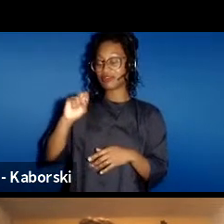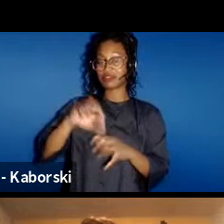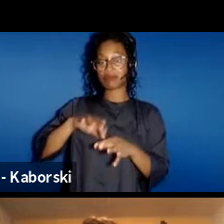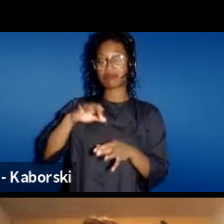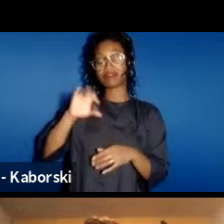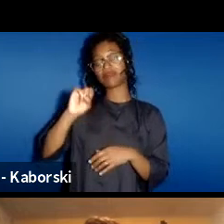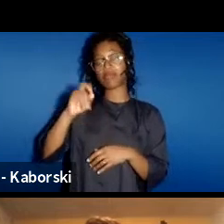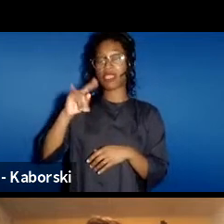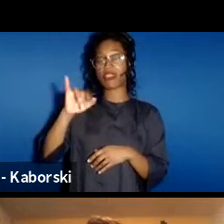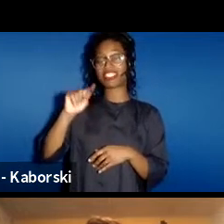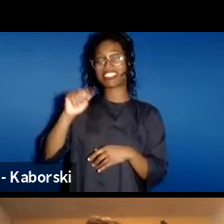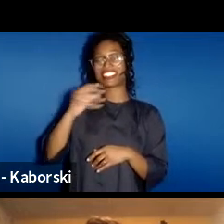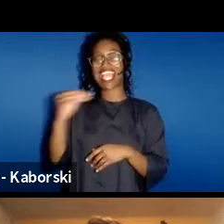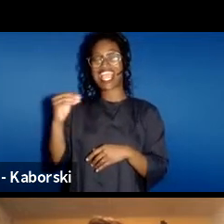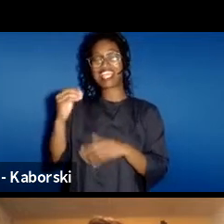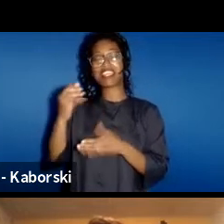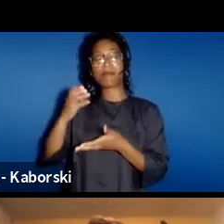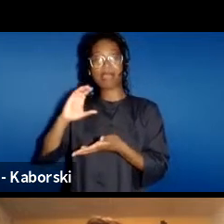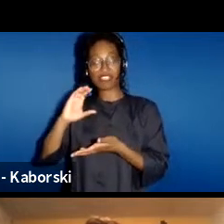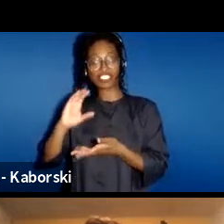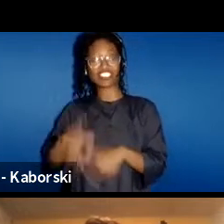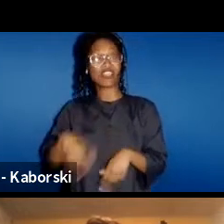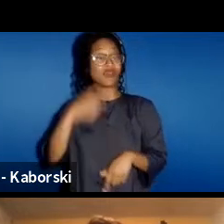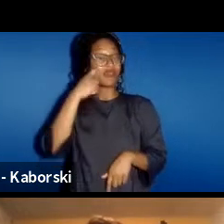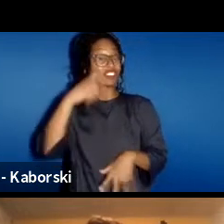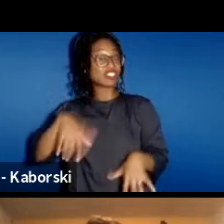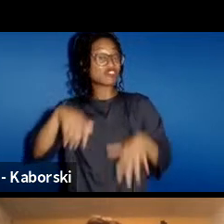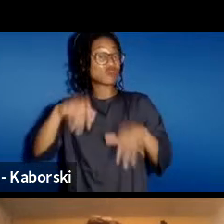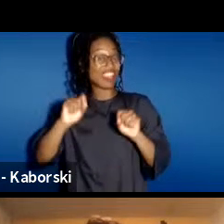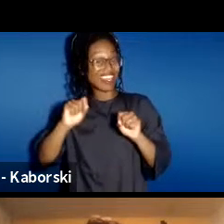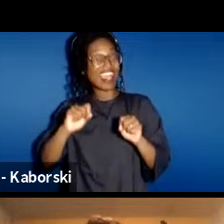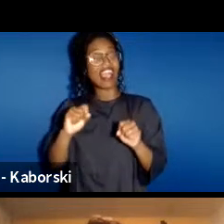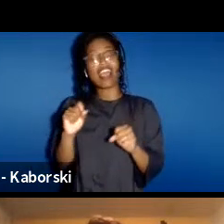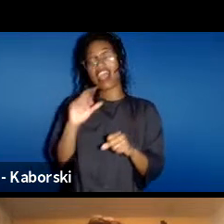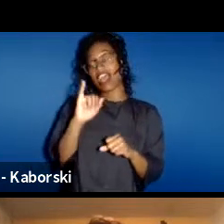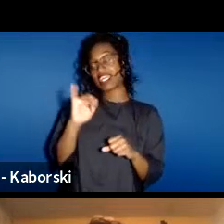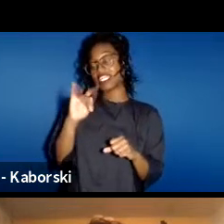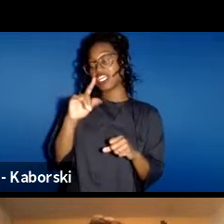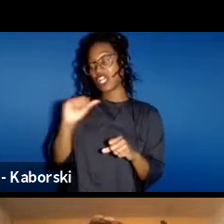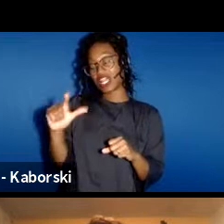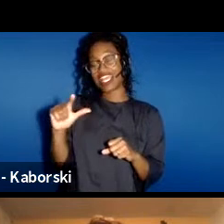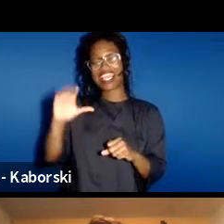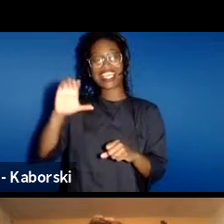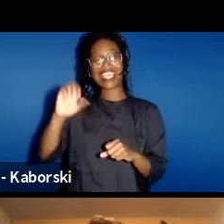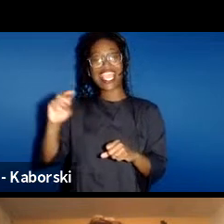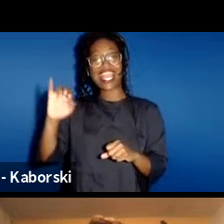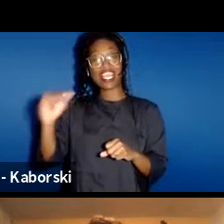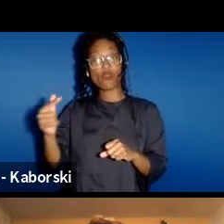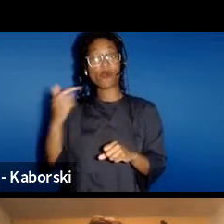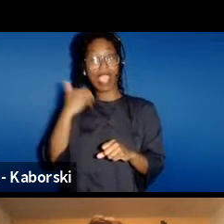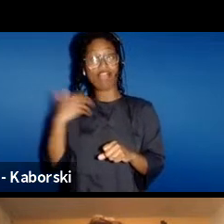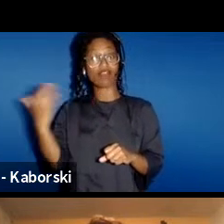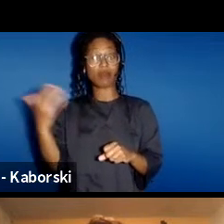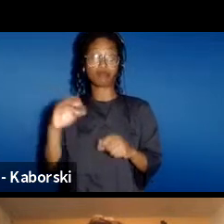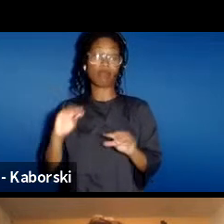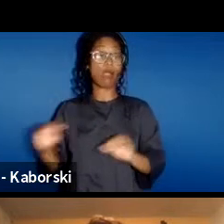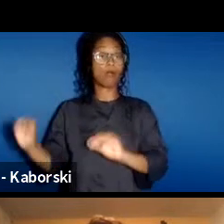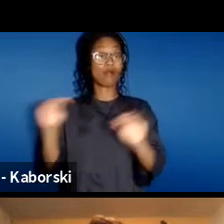beverages. So we've recently acquired Ideal Canning in Indianapolis. We've got a mobile canning unit.